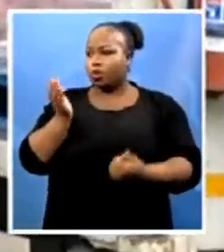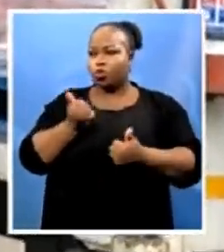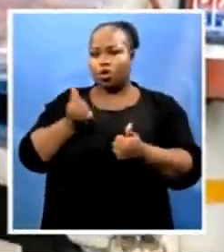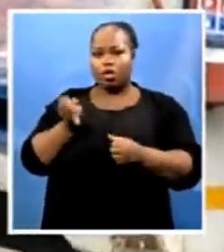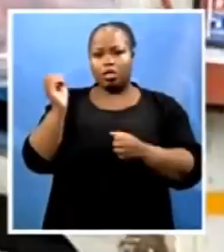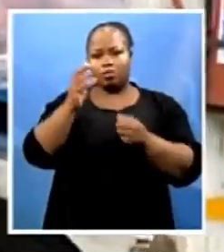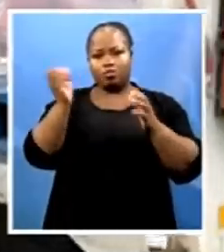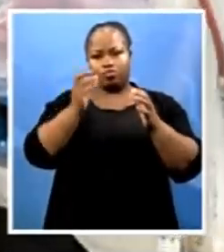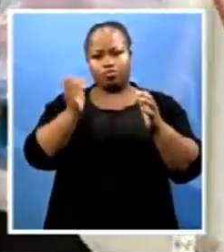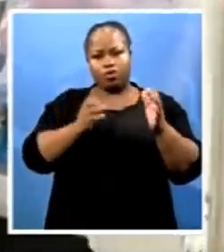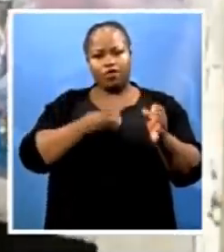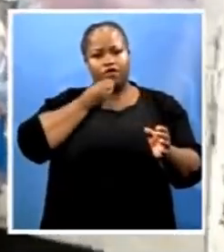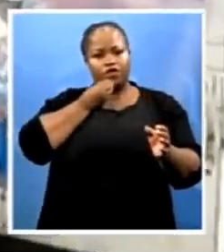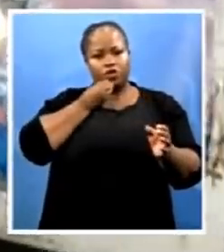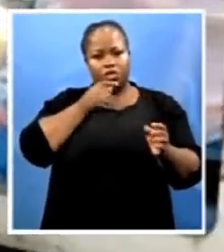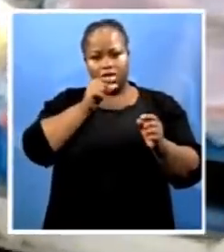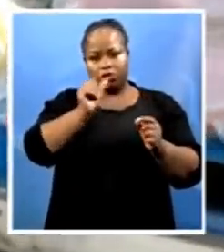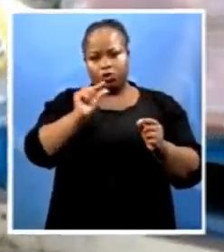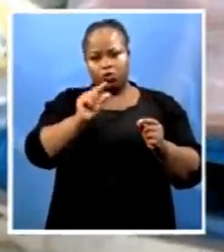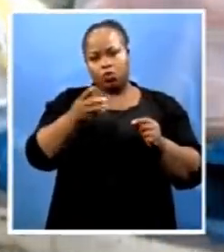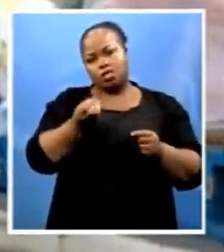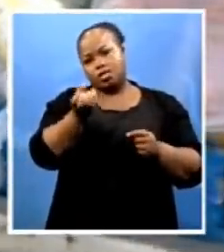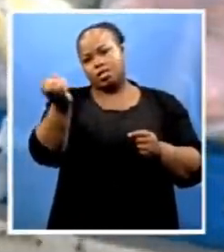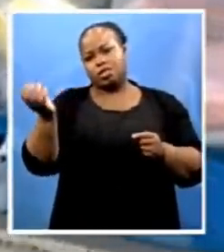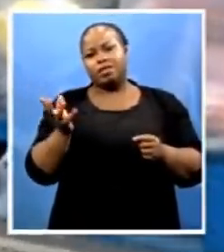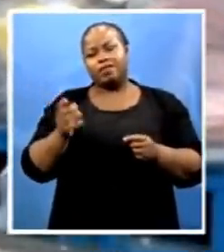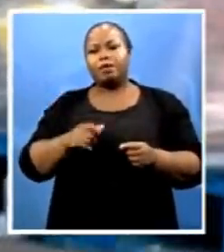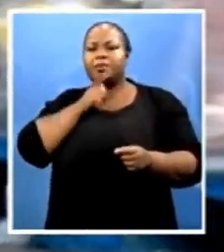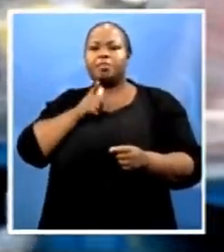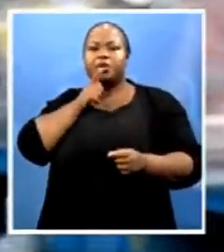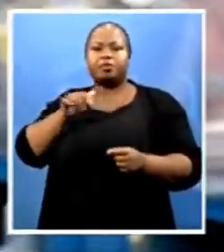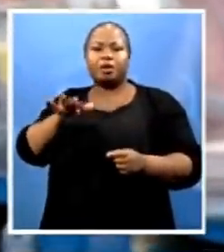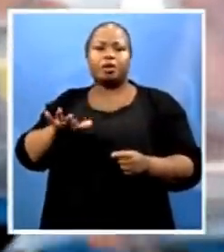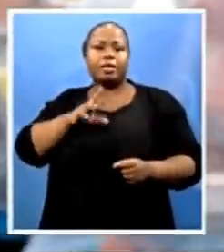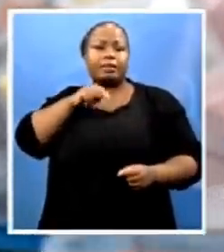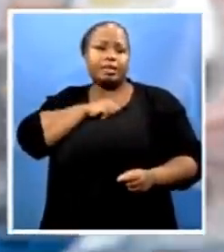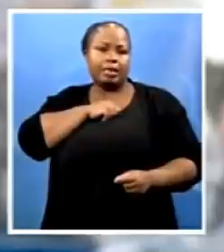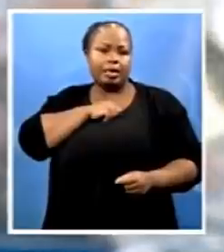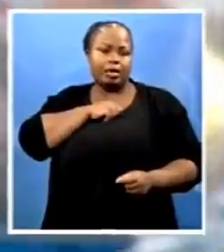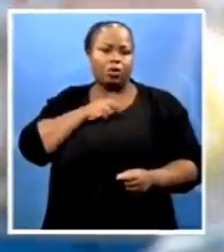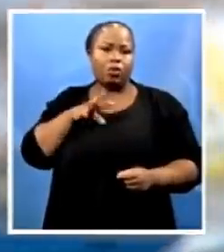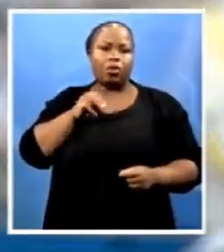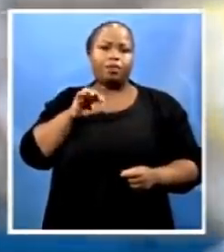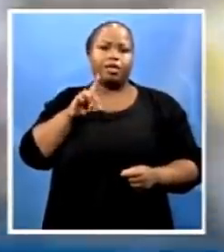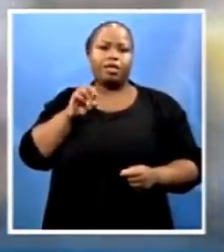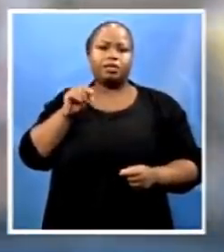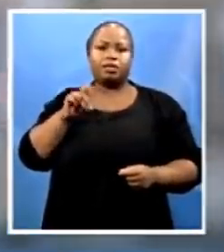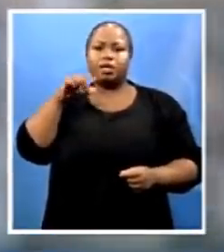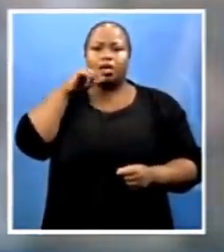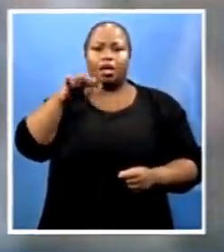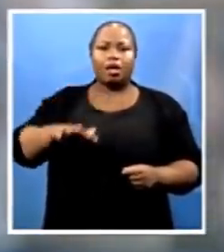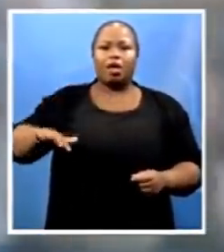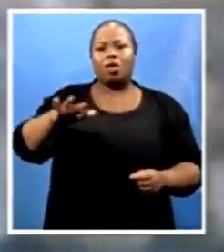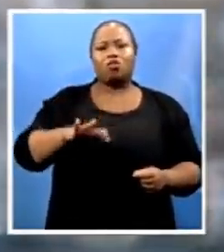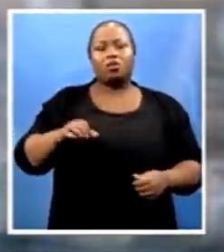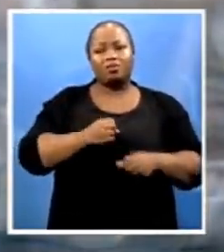food in and around Pietermaritzburg or in and around the Midlands to make sure that the citizens who